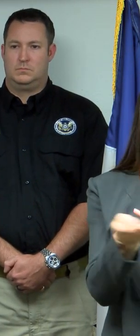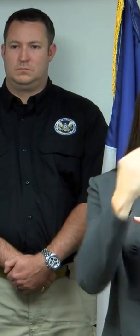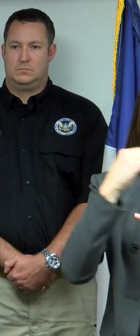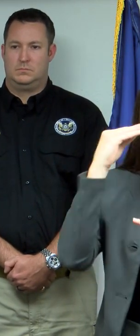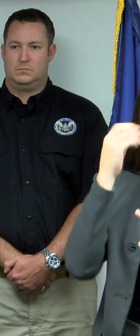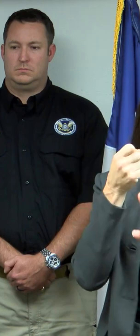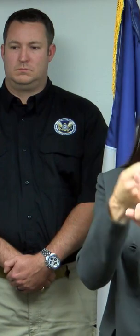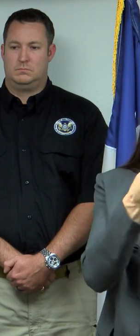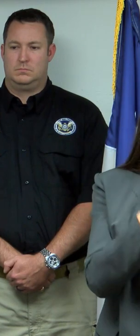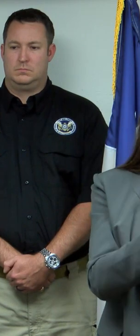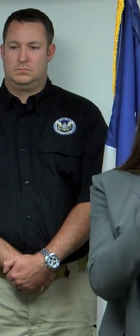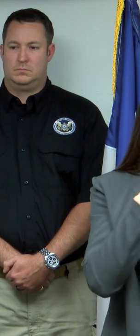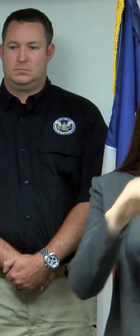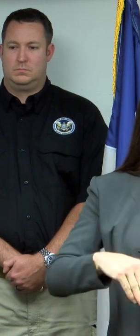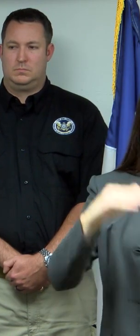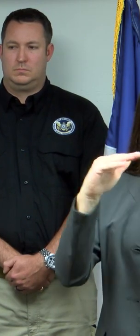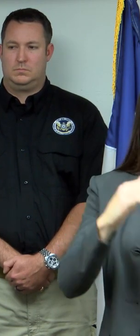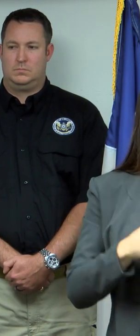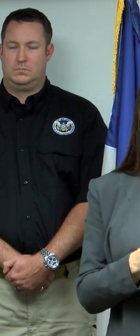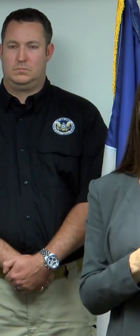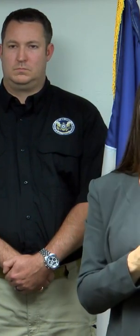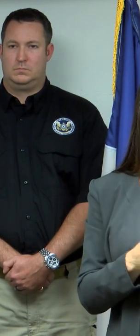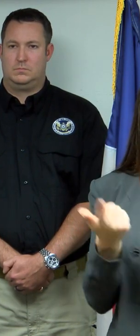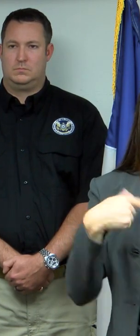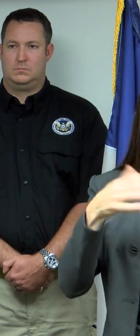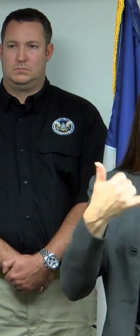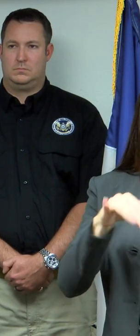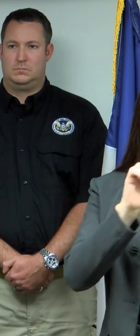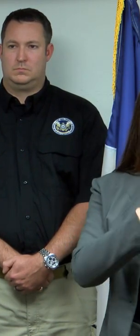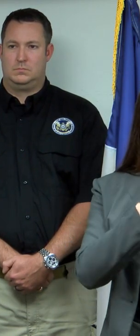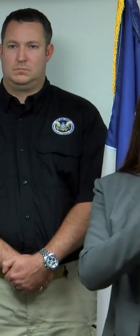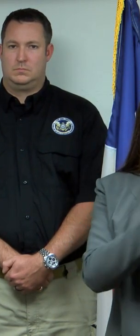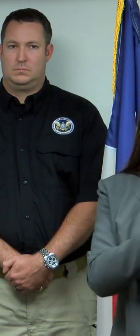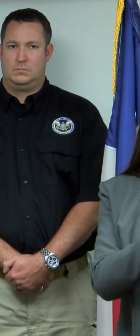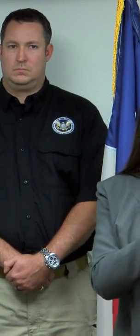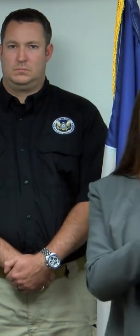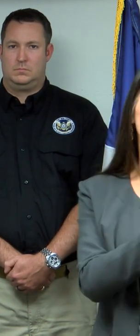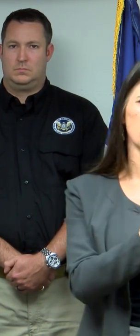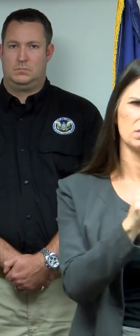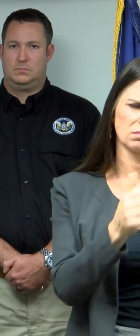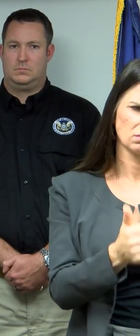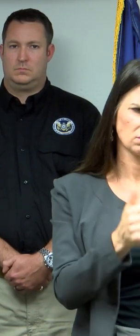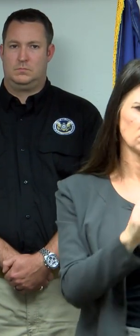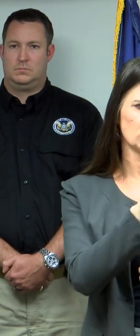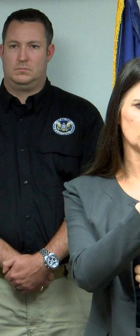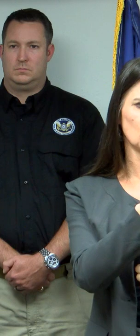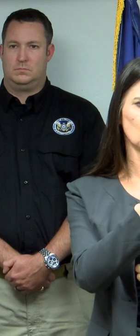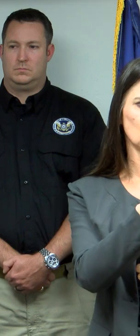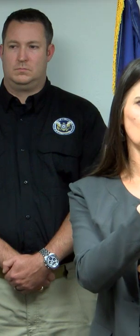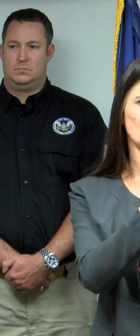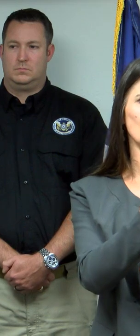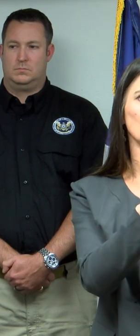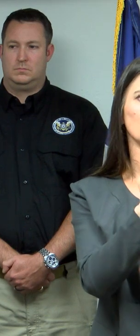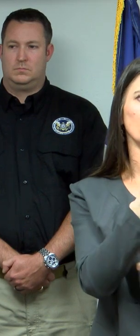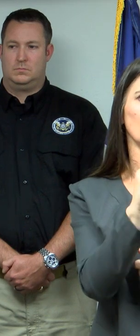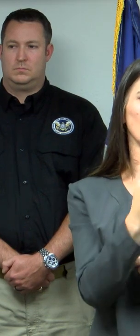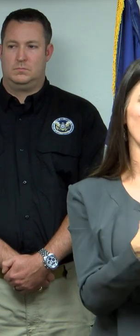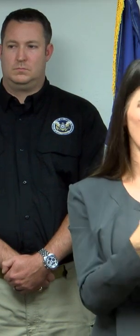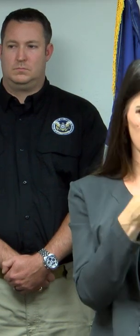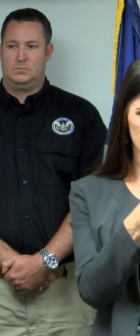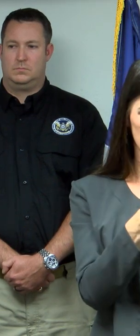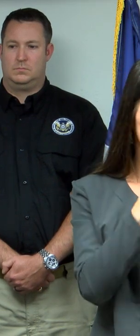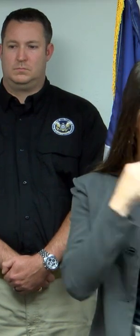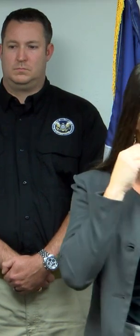impacted, and we're still working on if Rosenberg had some homes that was